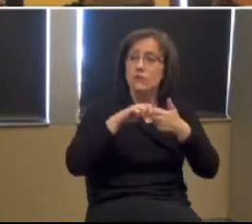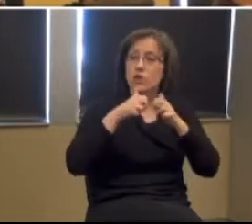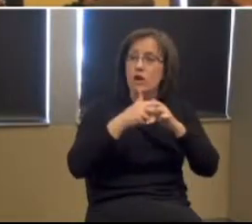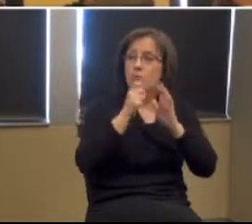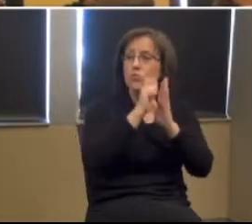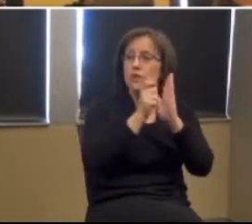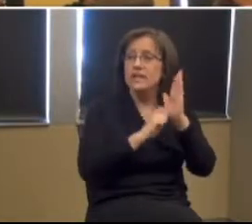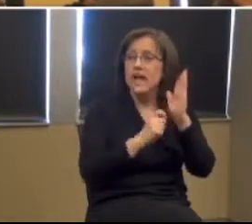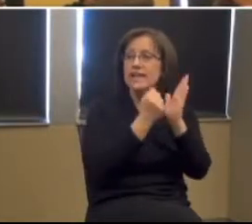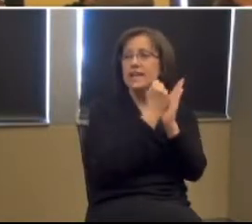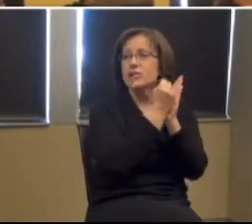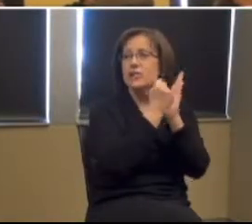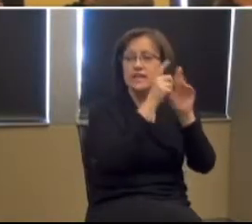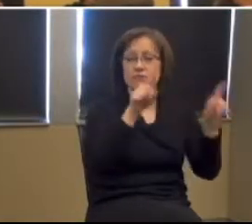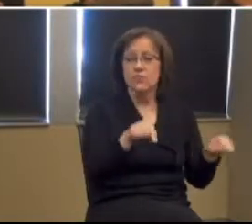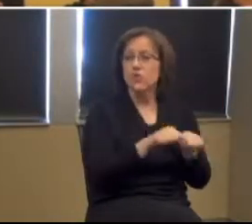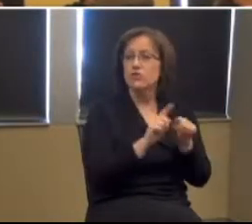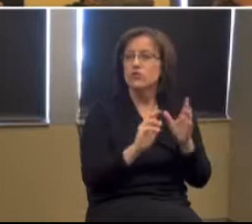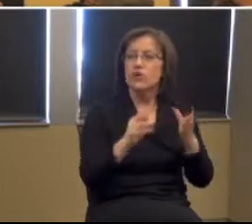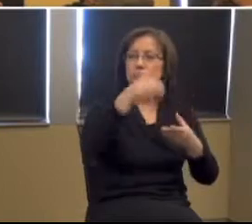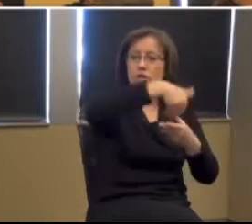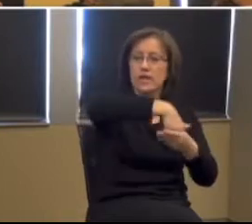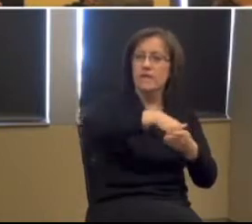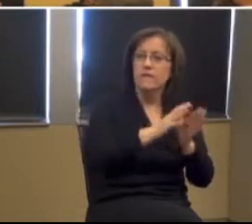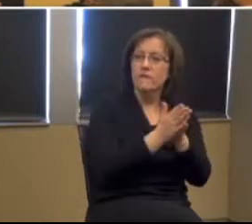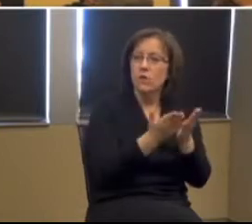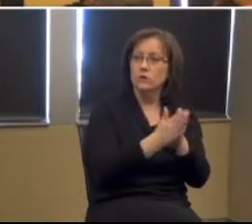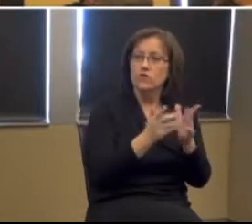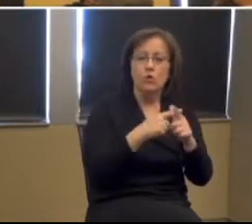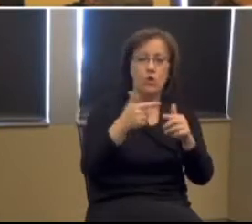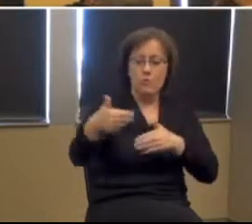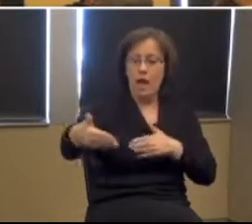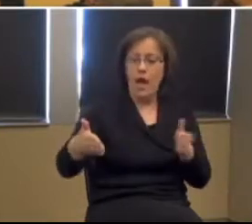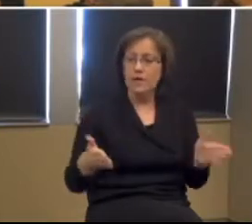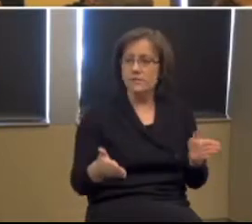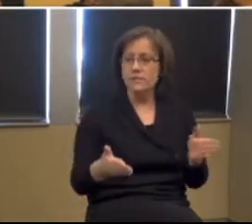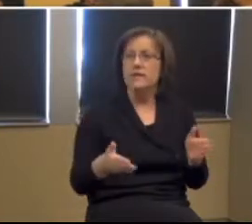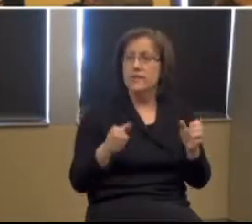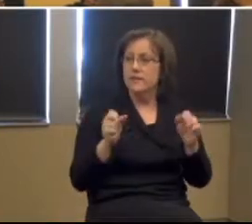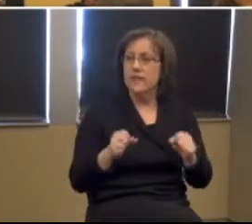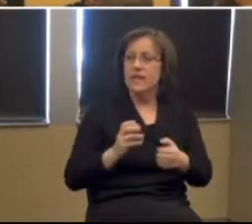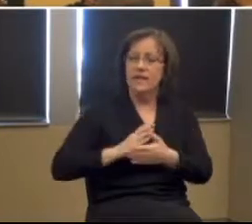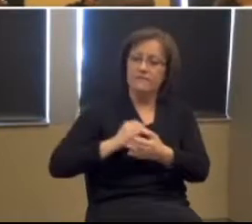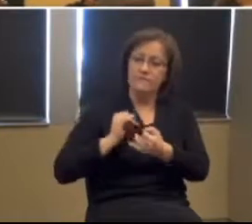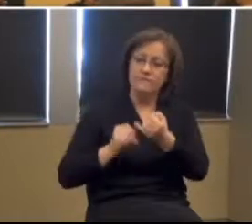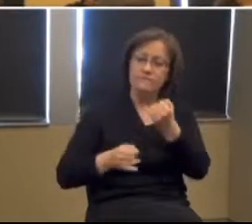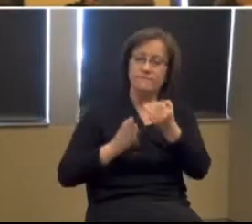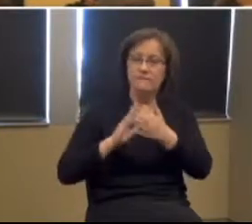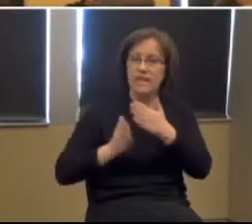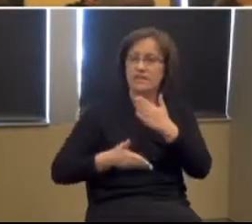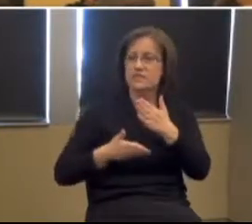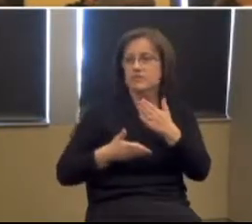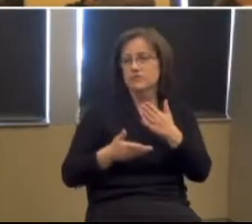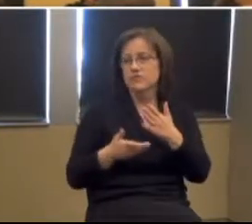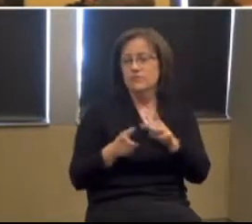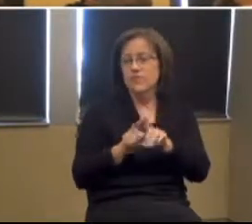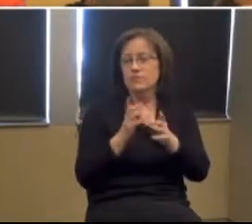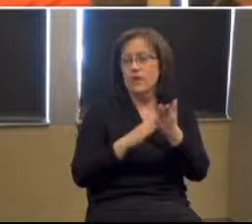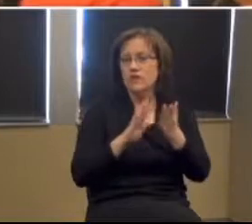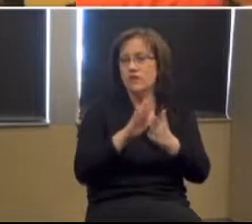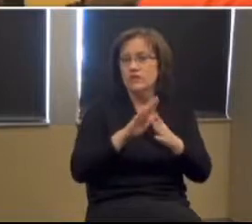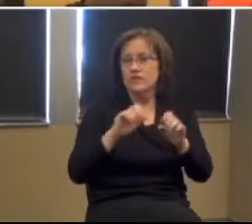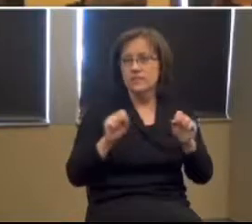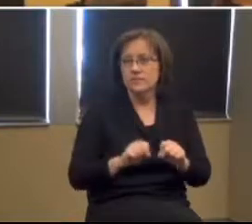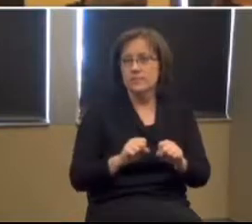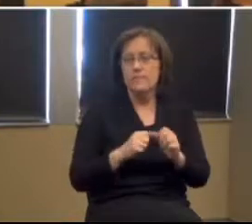in a folder or in a box that a student could complete as a part of their system. So many things